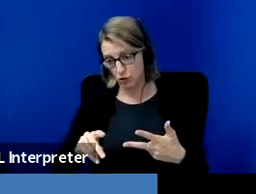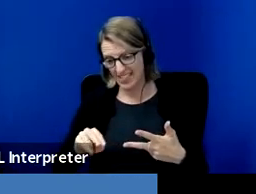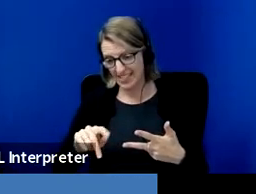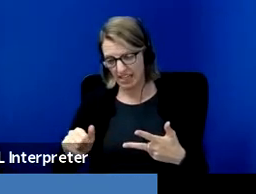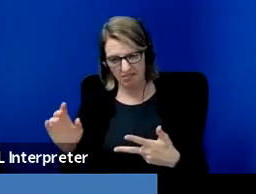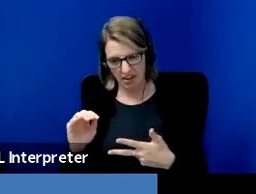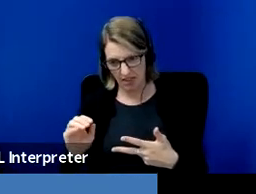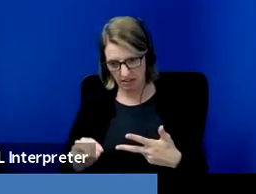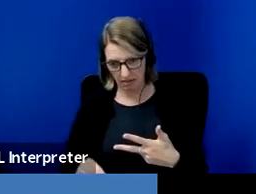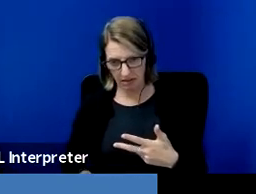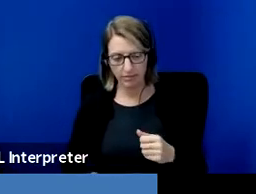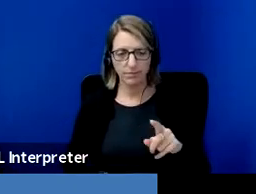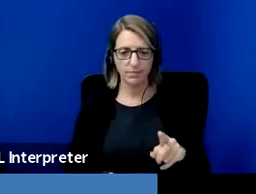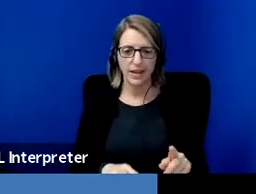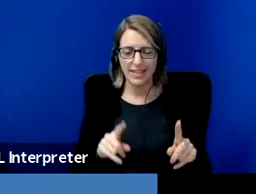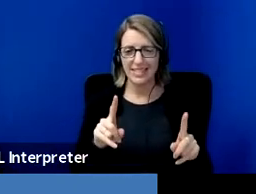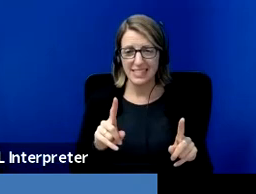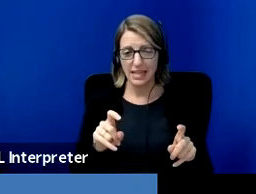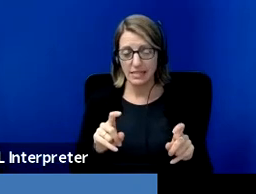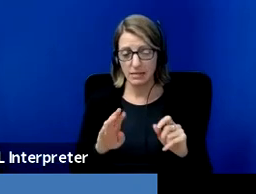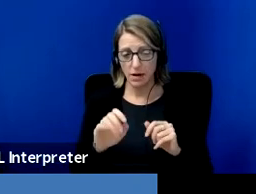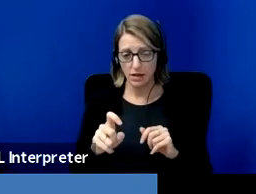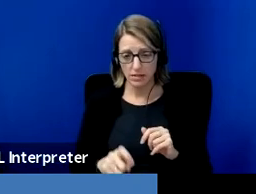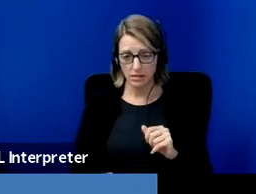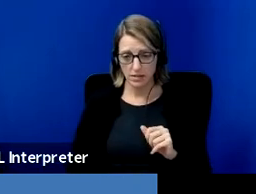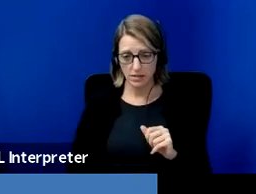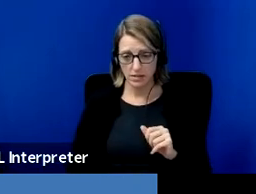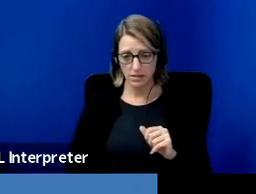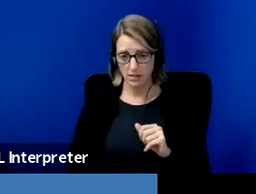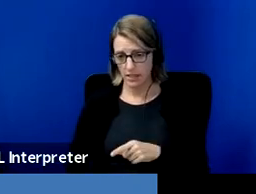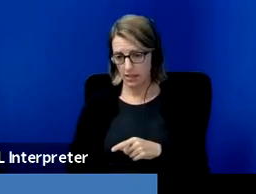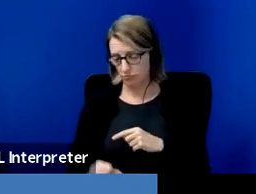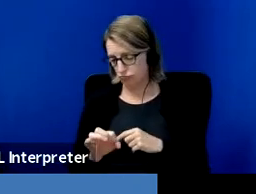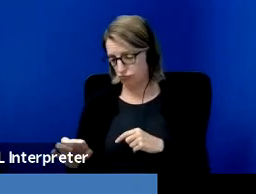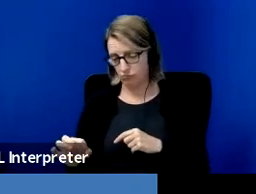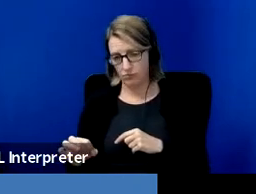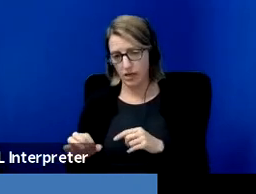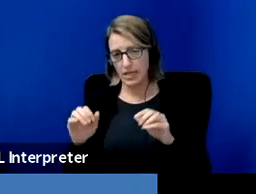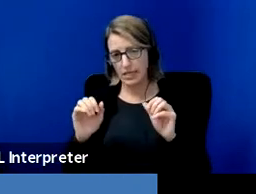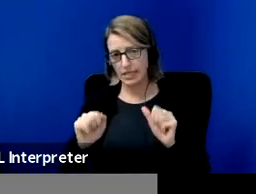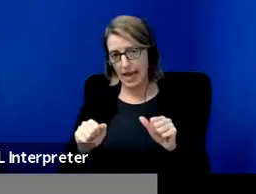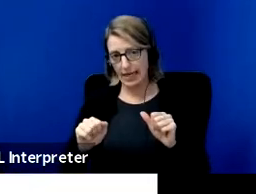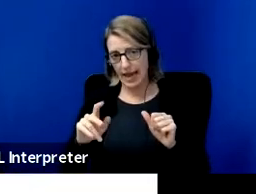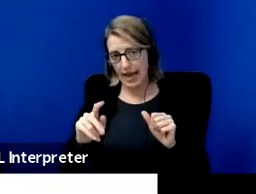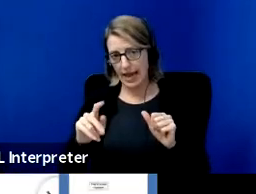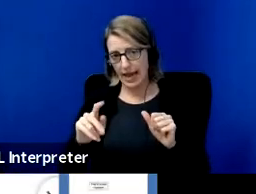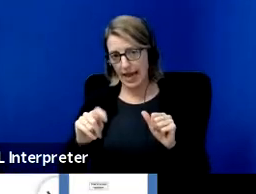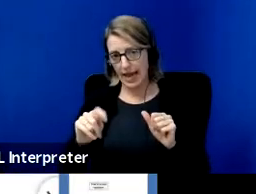test box. Okay, right here, once again, they can edit the item.